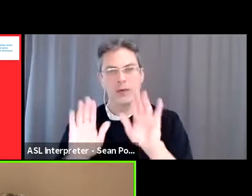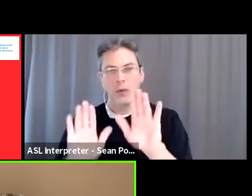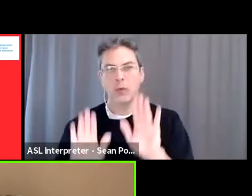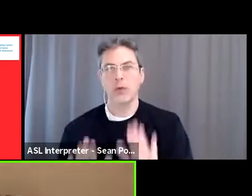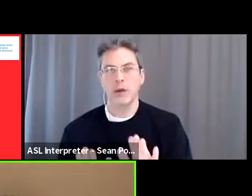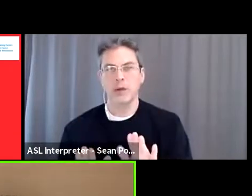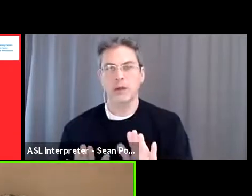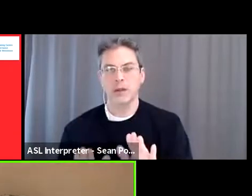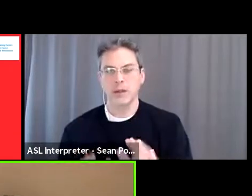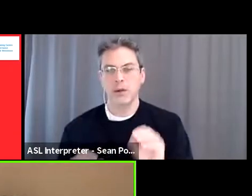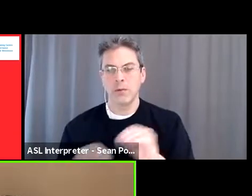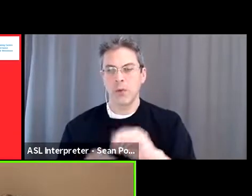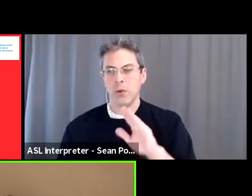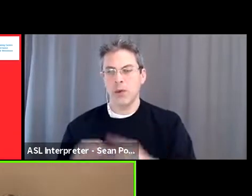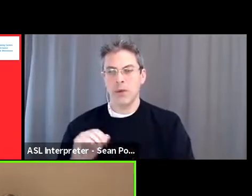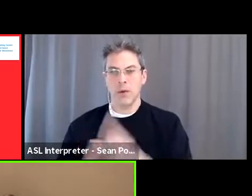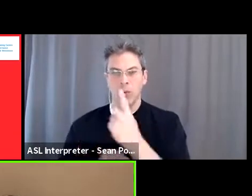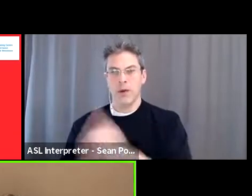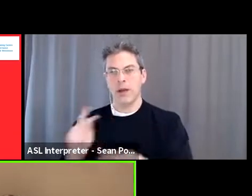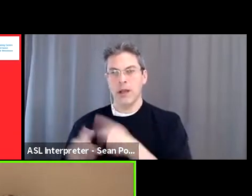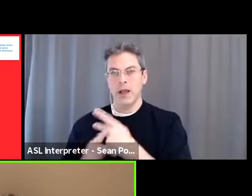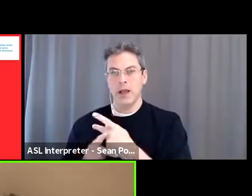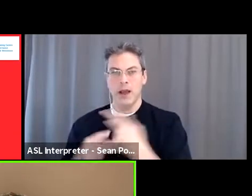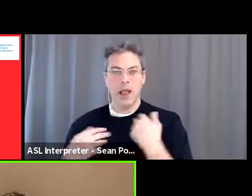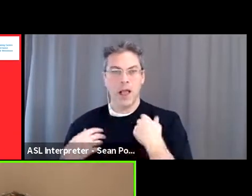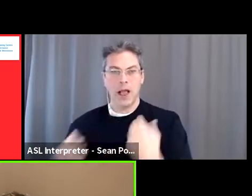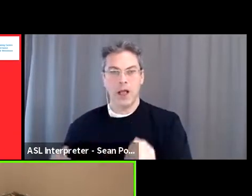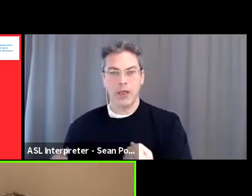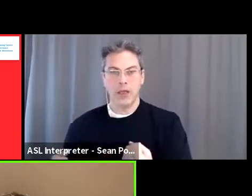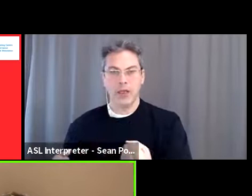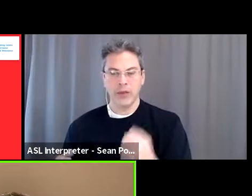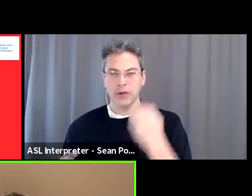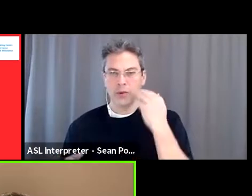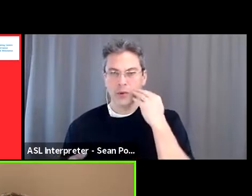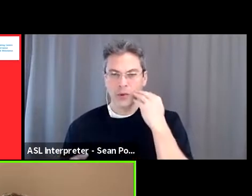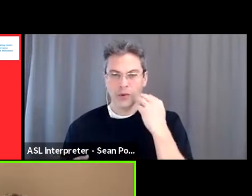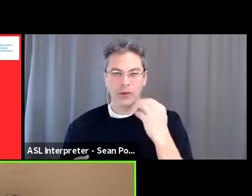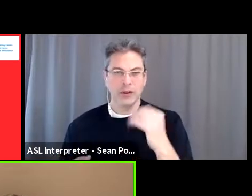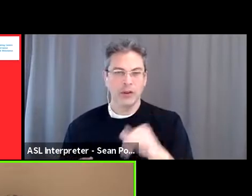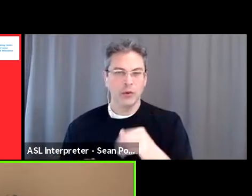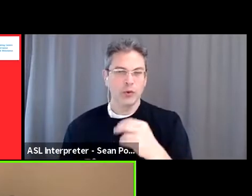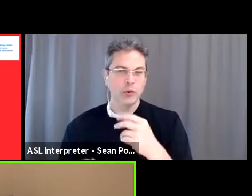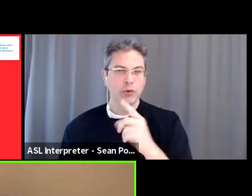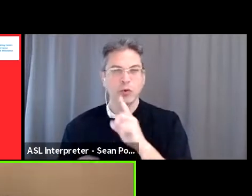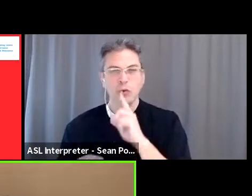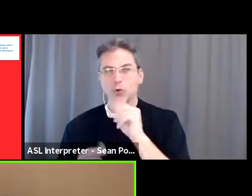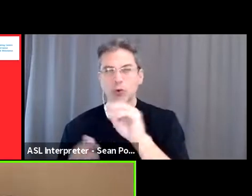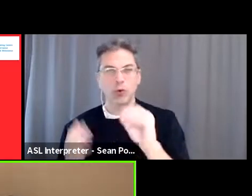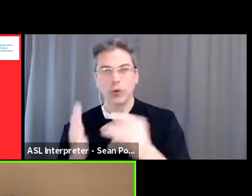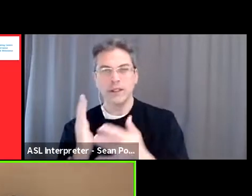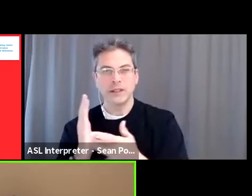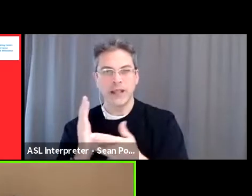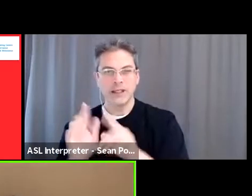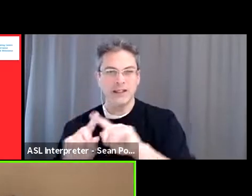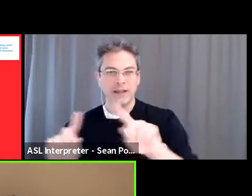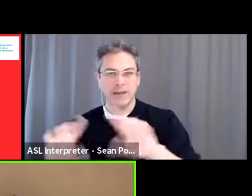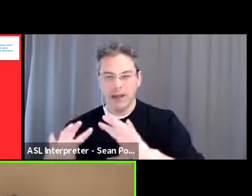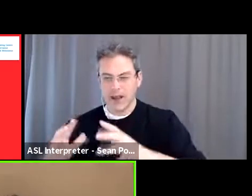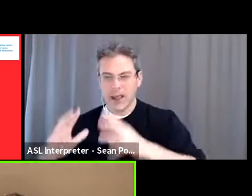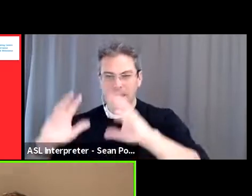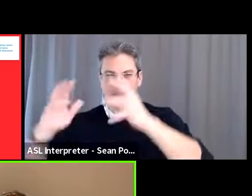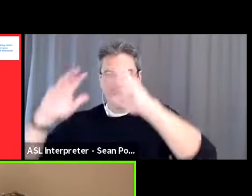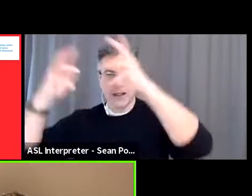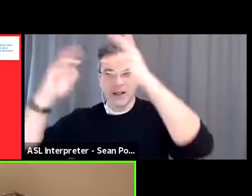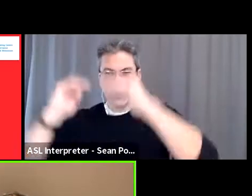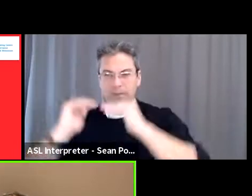alone, which is kind of this taxonomy of three things at the animal environment, too technical. And if we can pull around